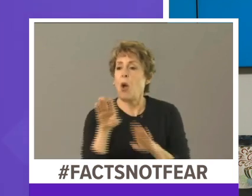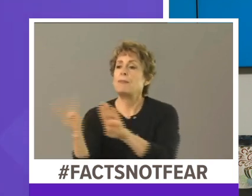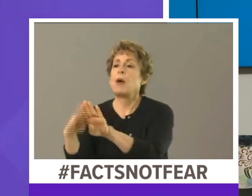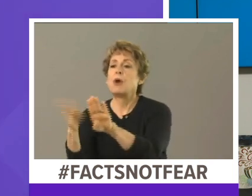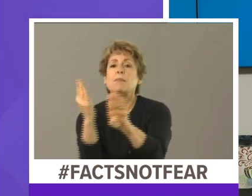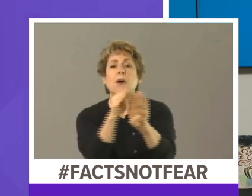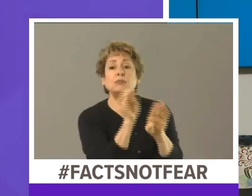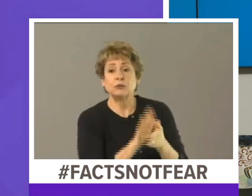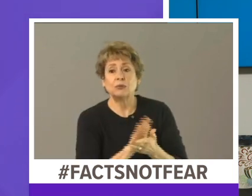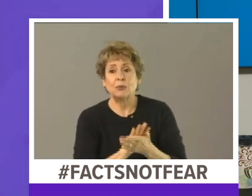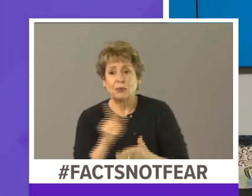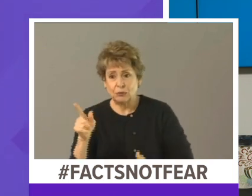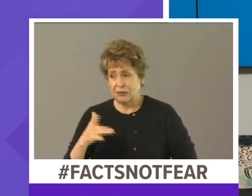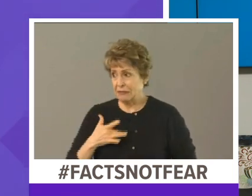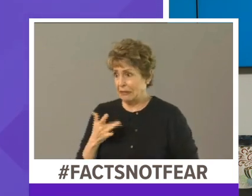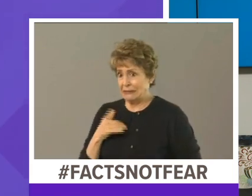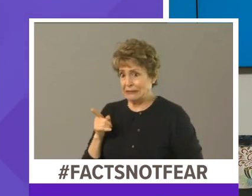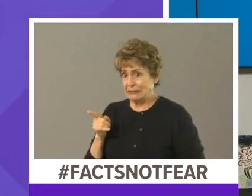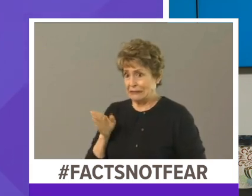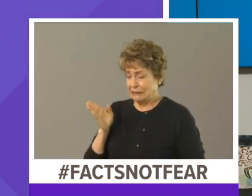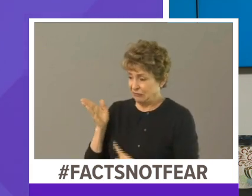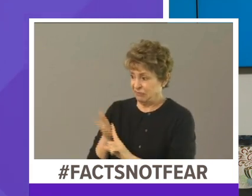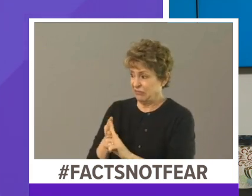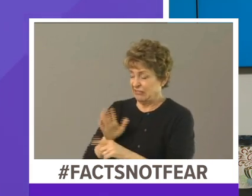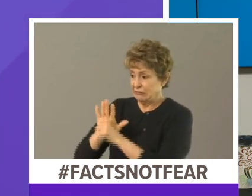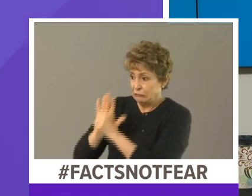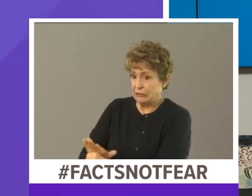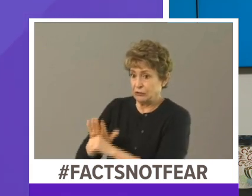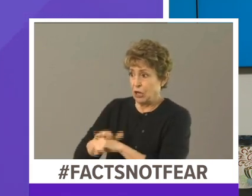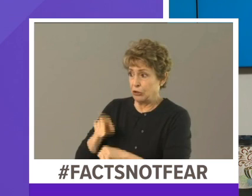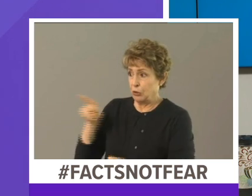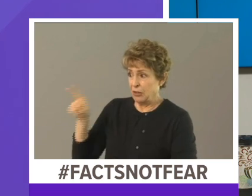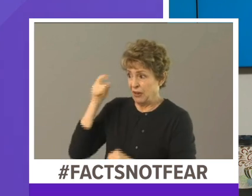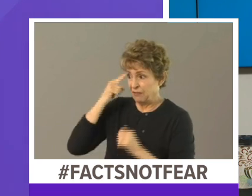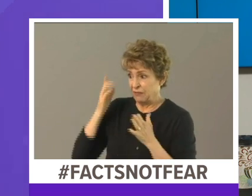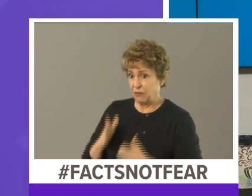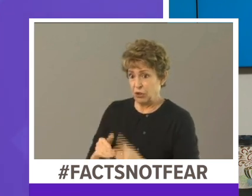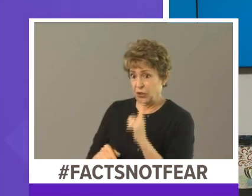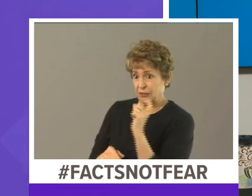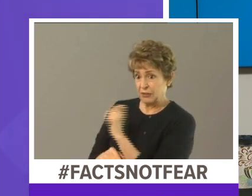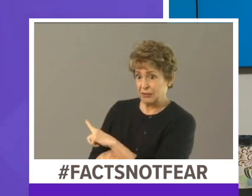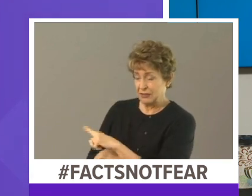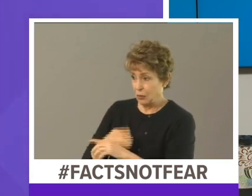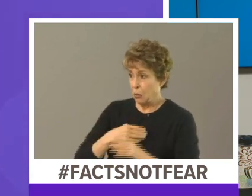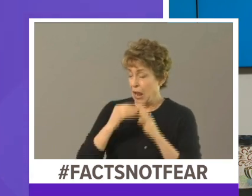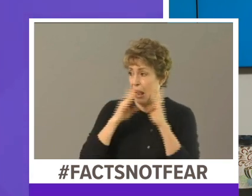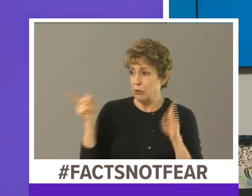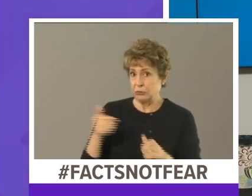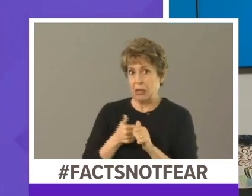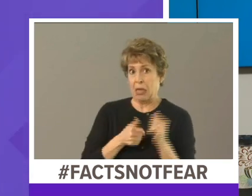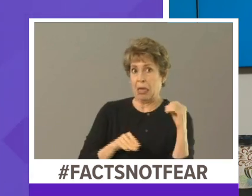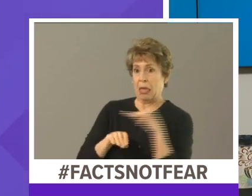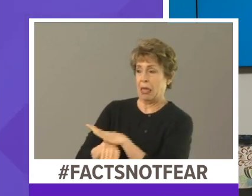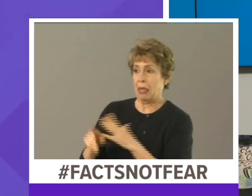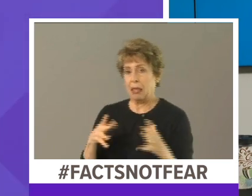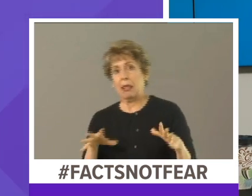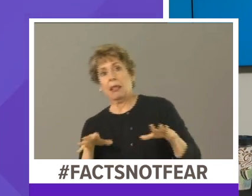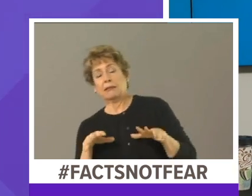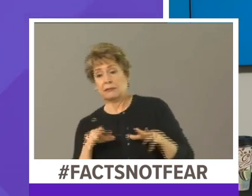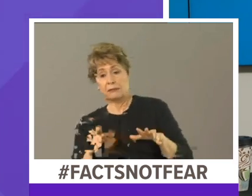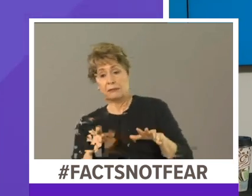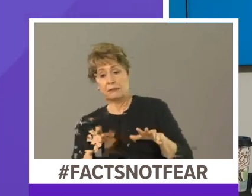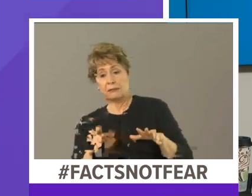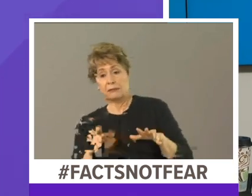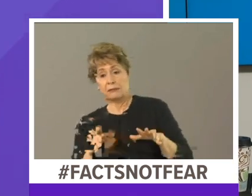the president yet, and how much will what the White House says influence your decision? I'm going to let public health continue to be my guide. I haven't